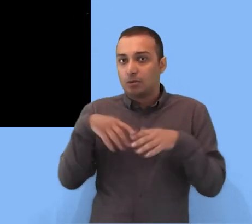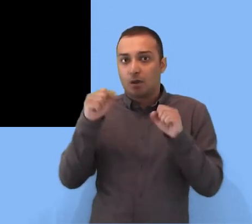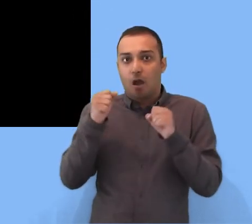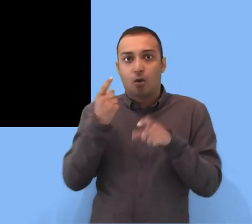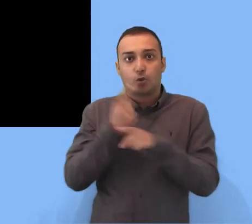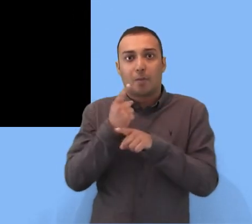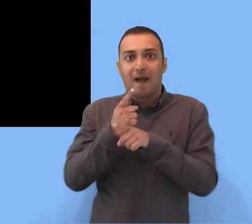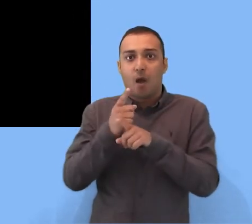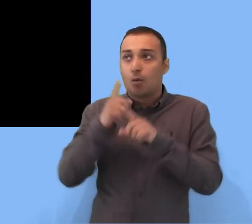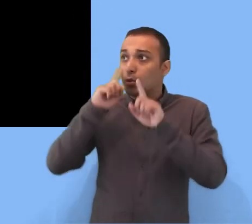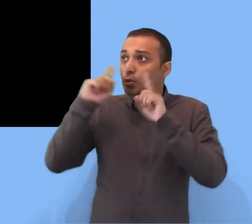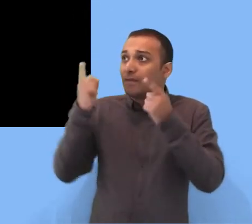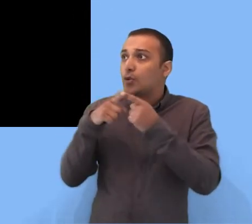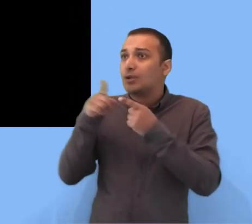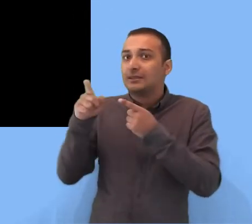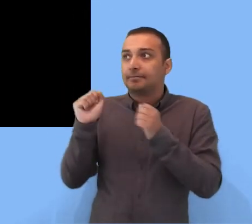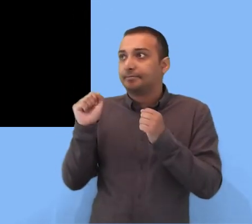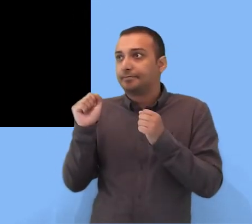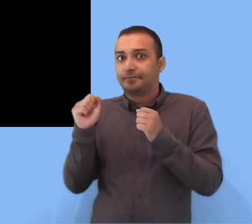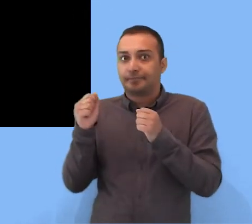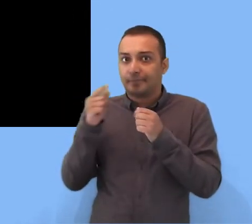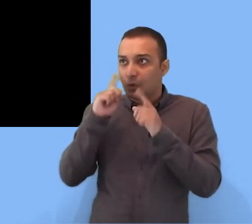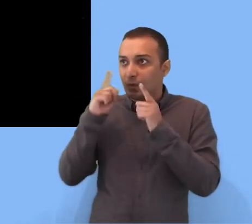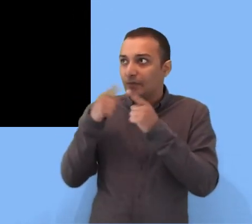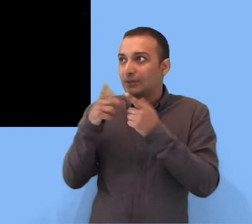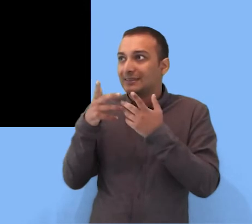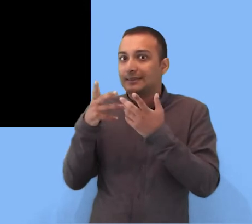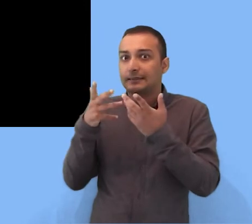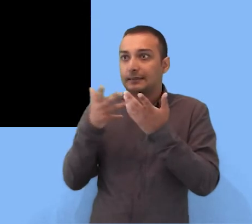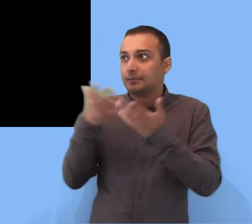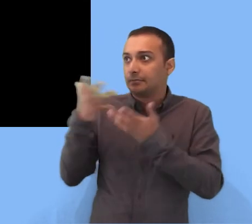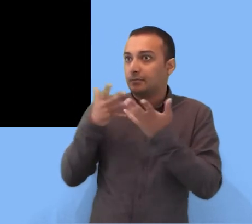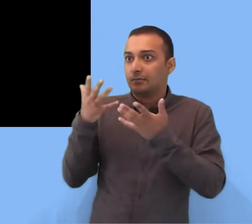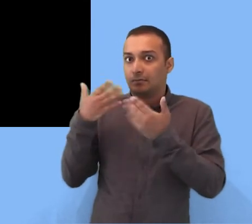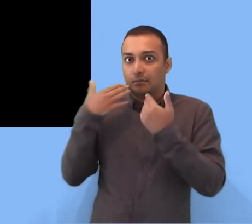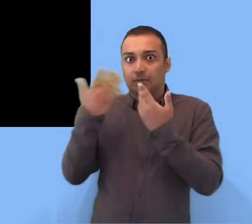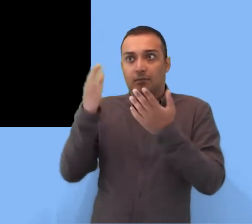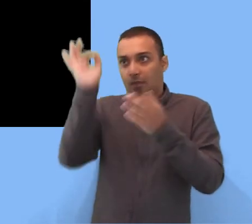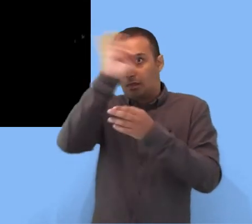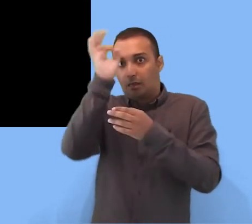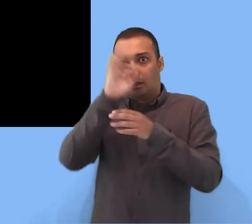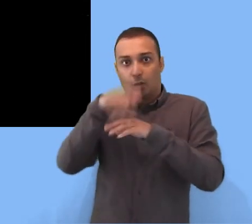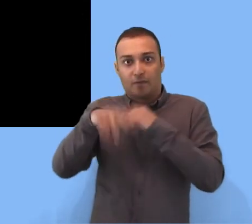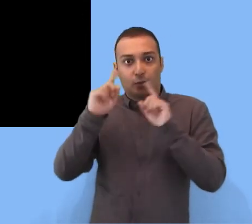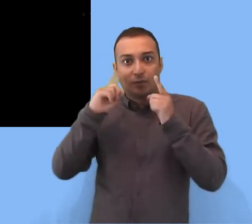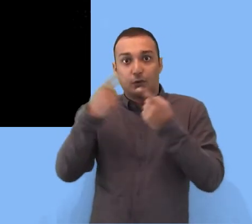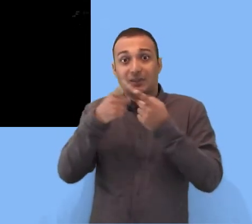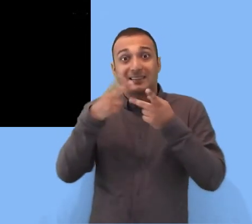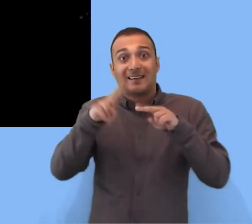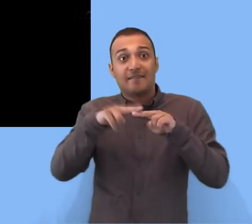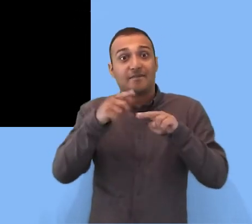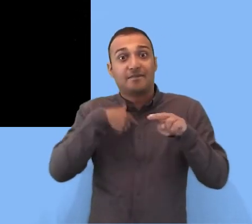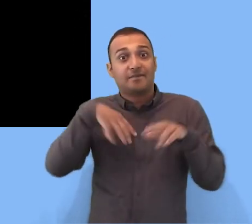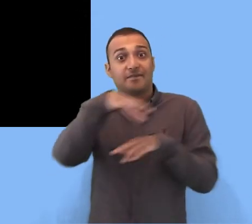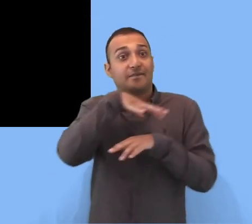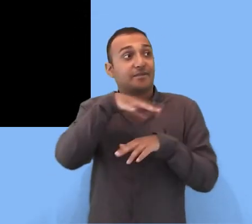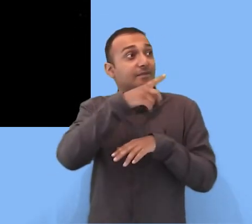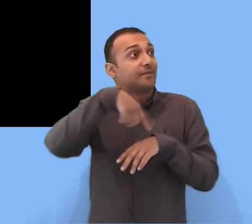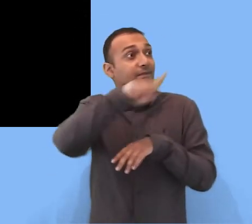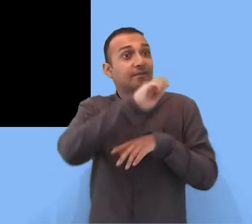university? That's the sort of scaffolding that we need. And university, of course, is not the only outcome. But